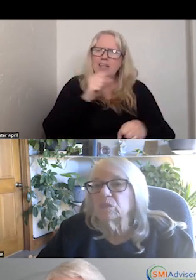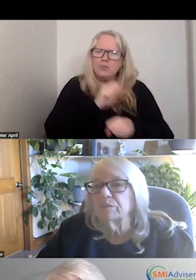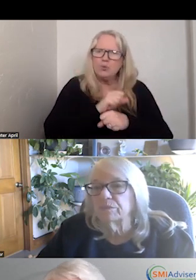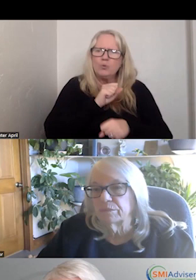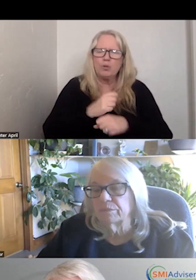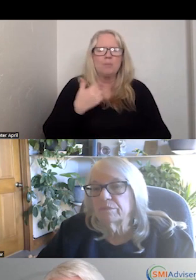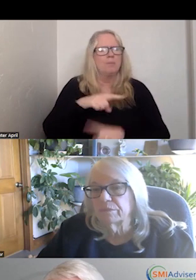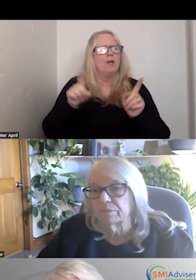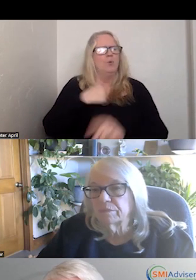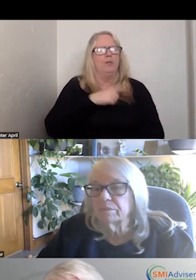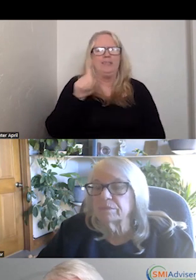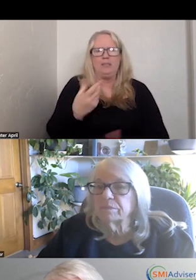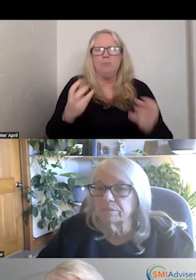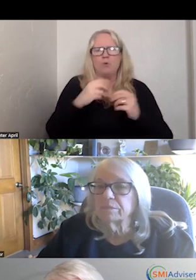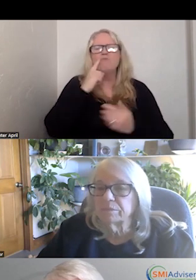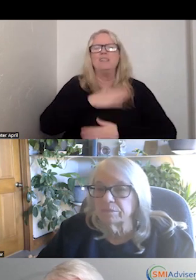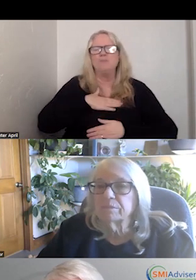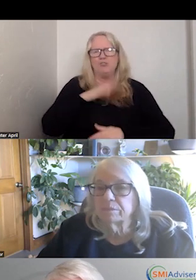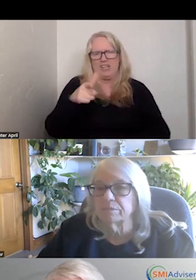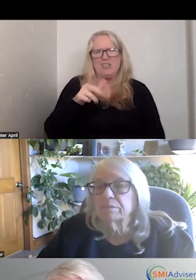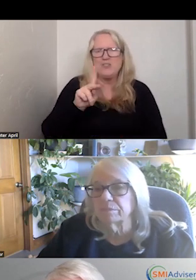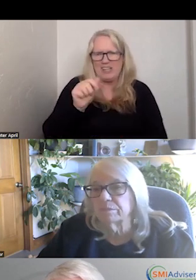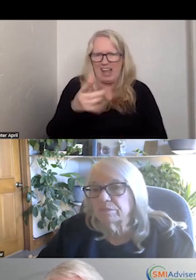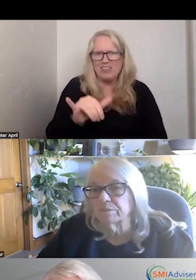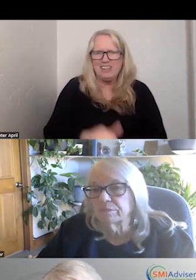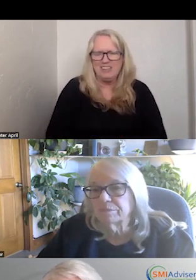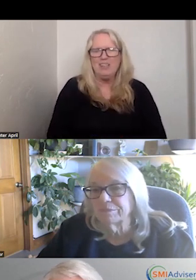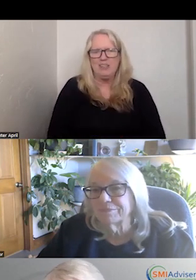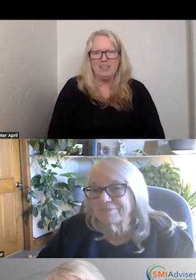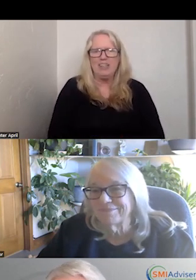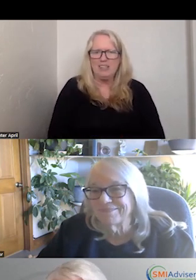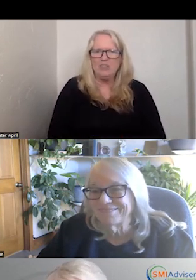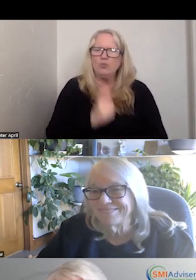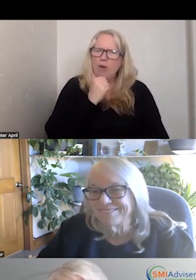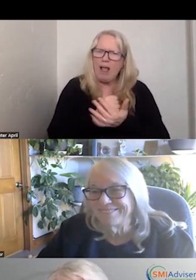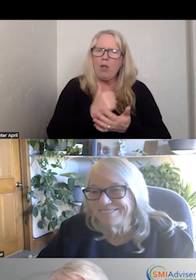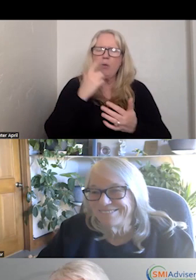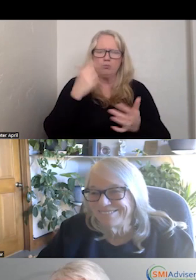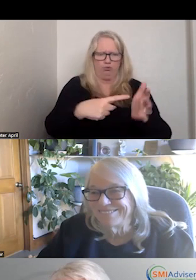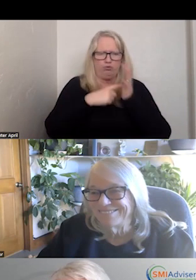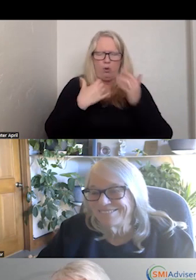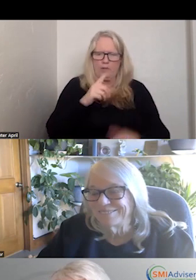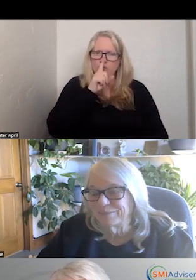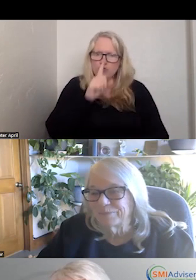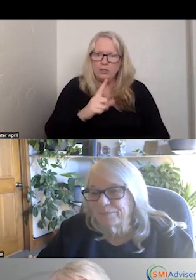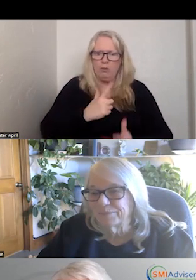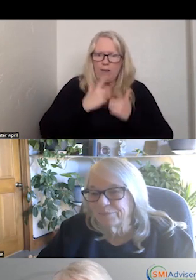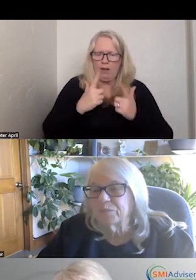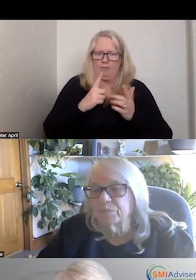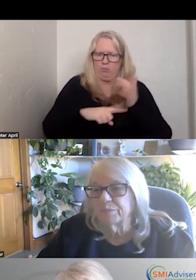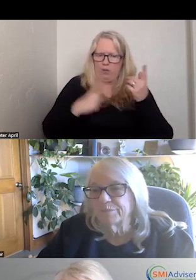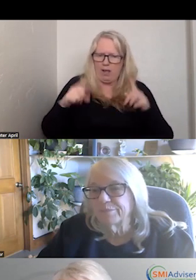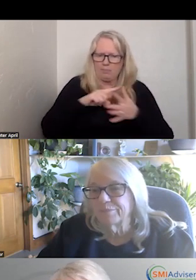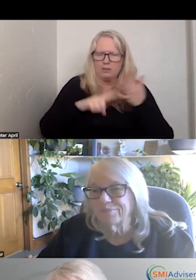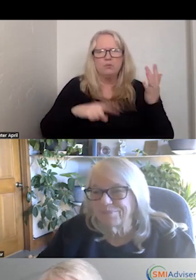need more. So I really appreciate, Kathy, you bringing us down to reality and telling us what all we need. And I